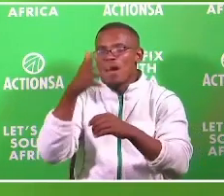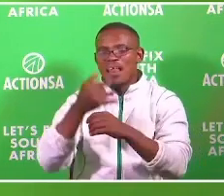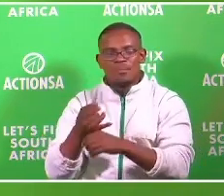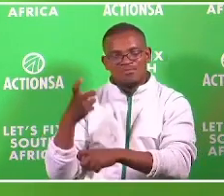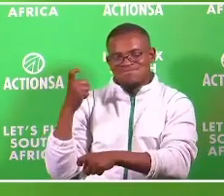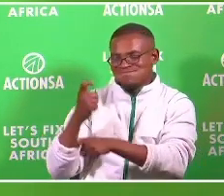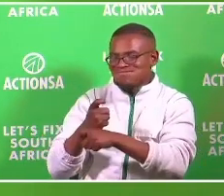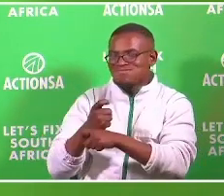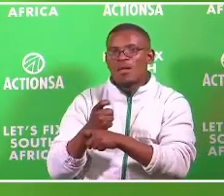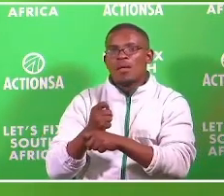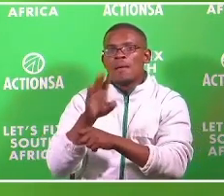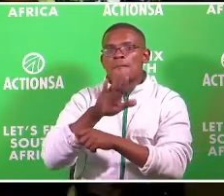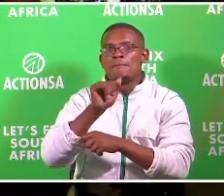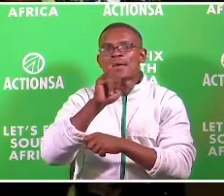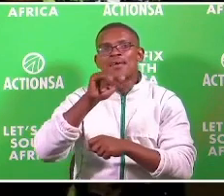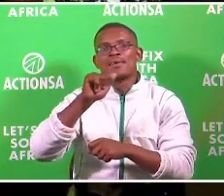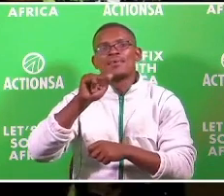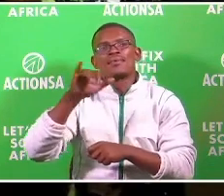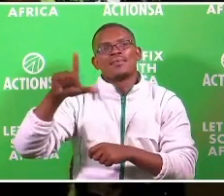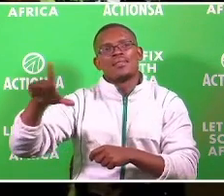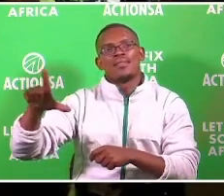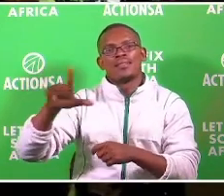bail.